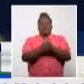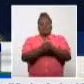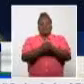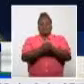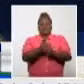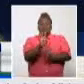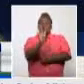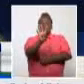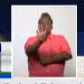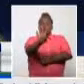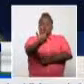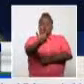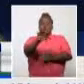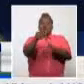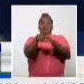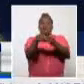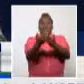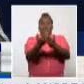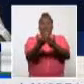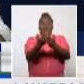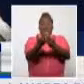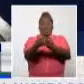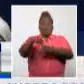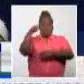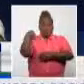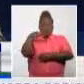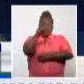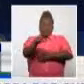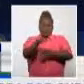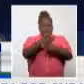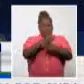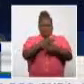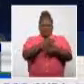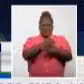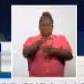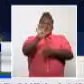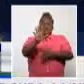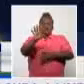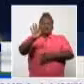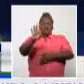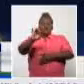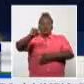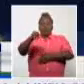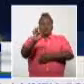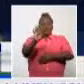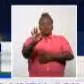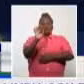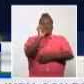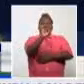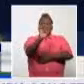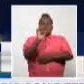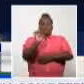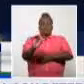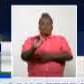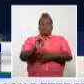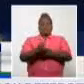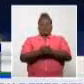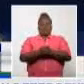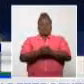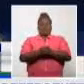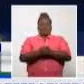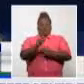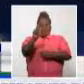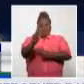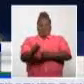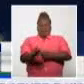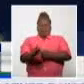This represents 58.8% of all cases that have been diagnosed in